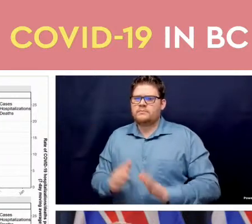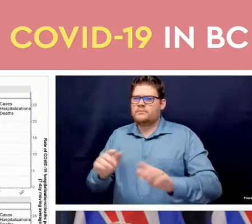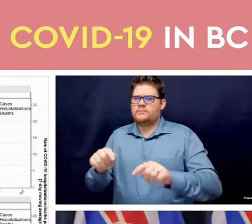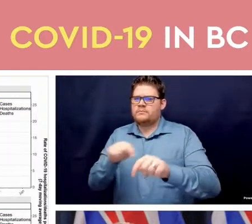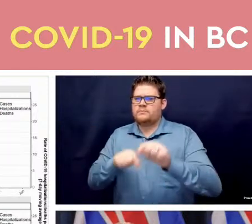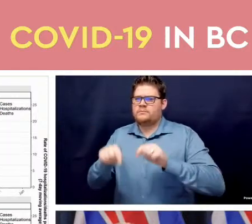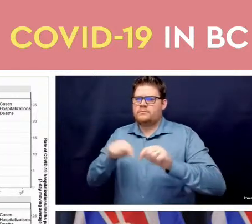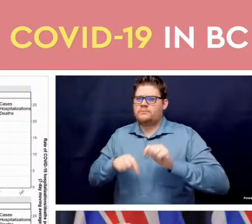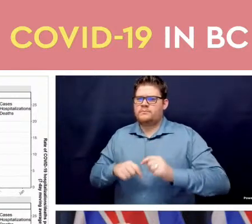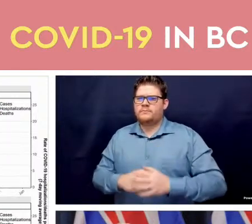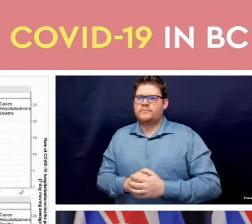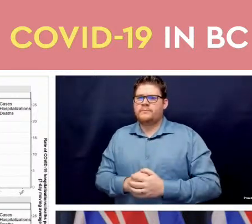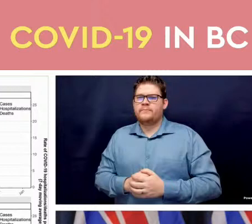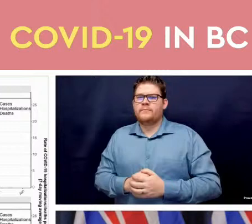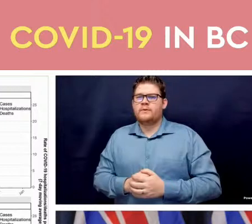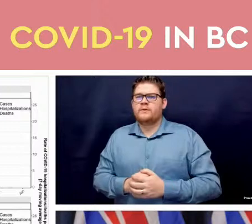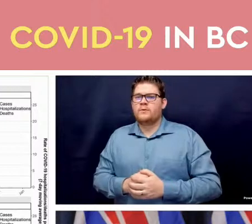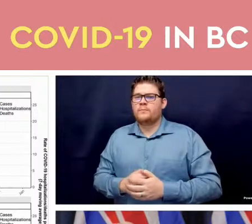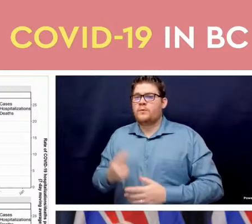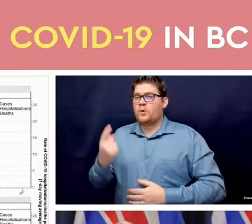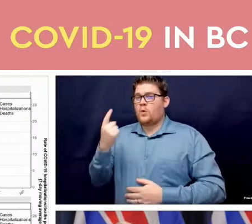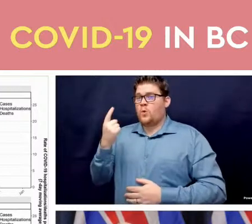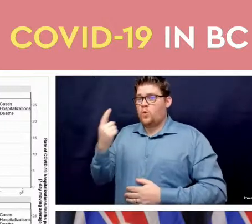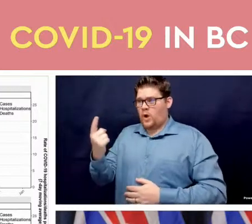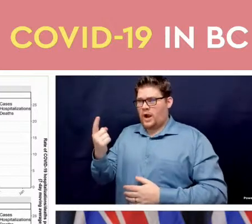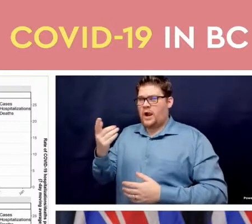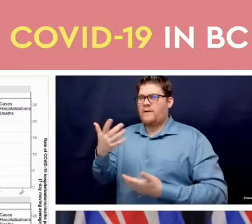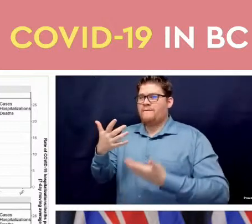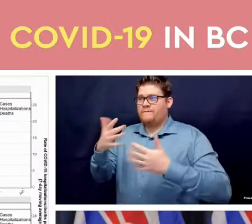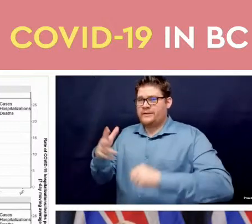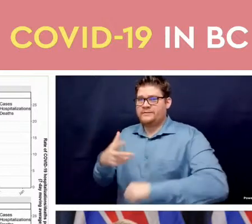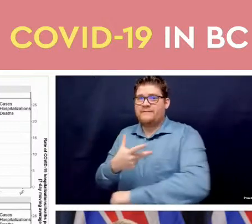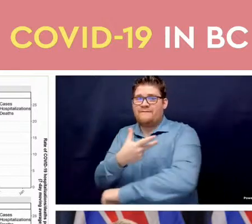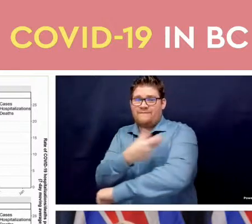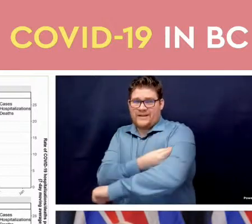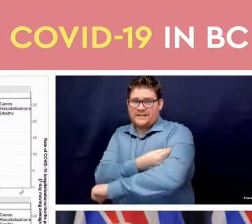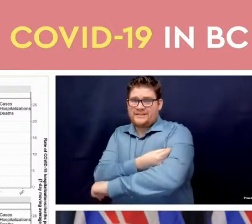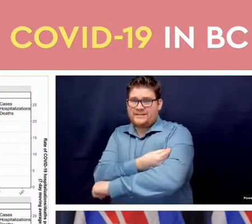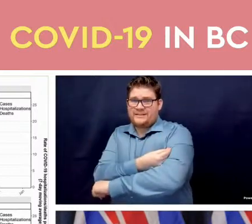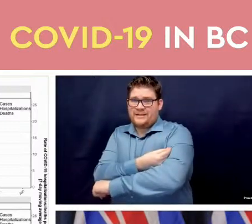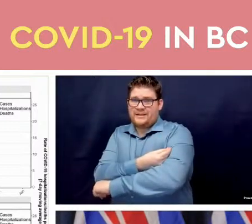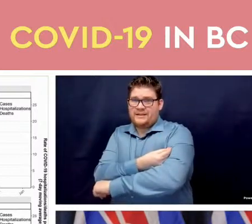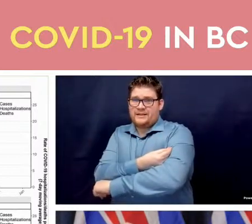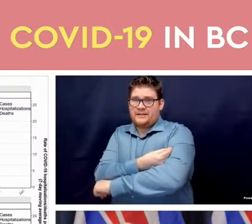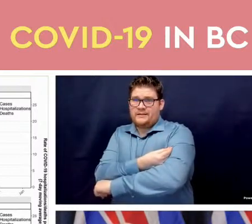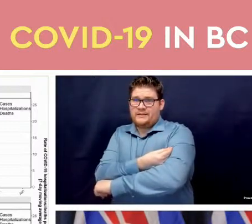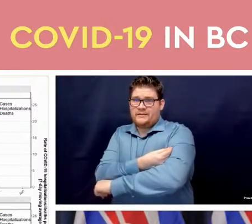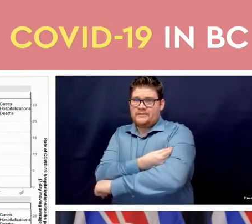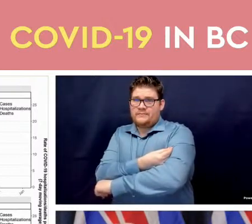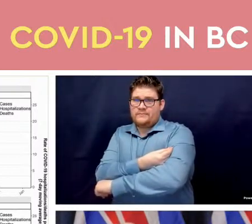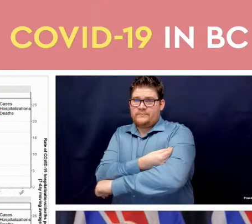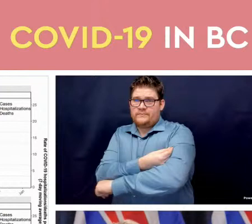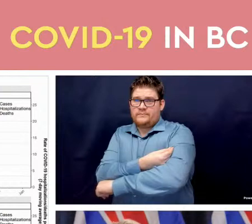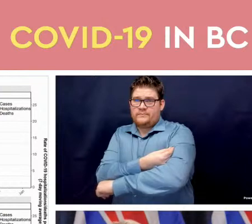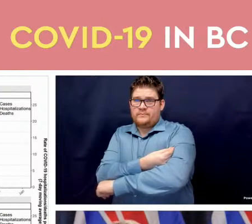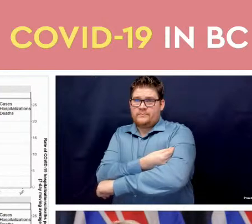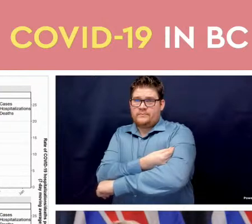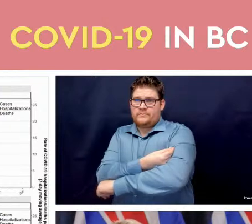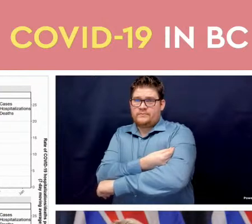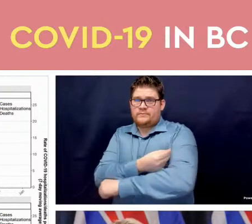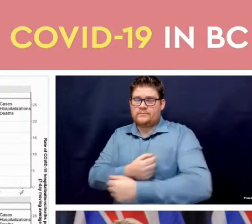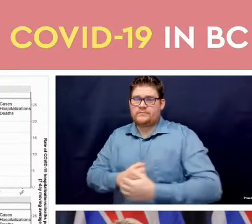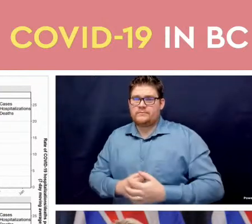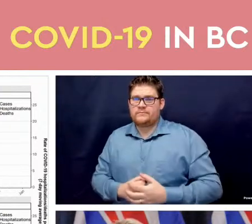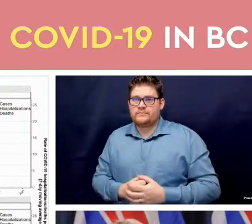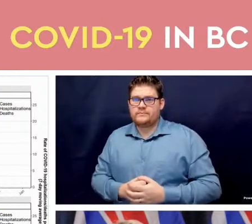important for us to pay attention to that right now. I will say that with Omicron, we're seeing a different pattern for younger people. It's more